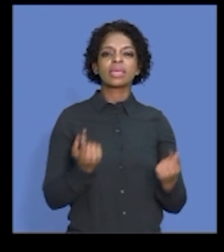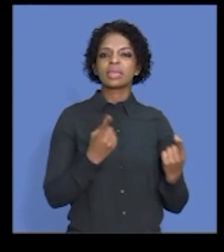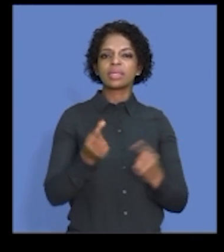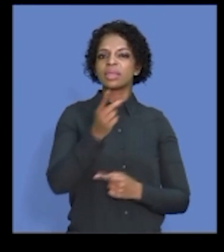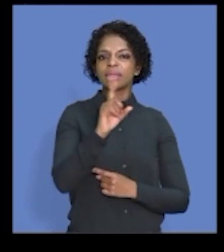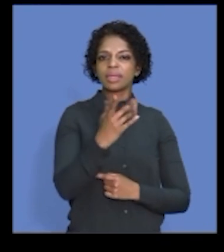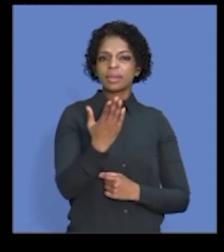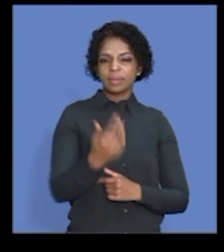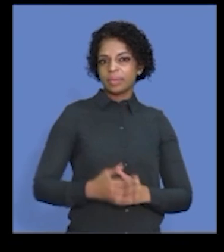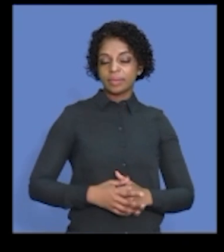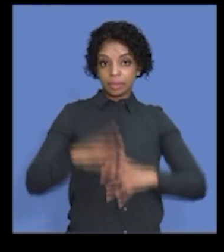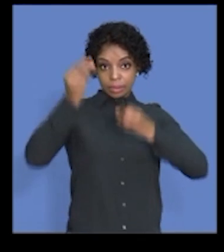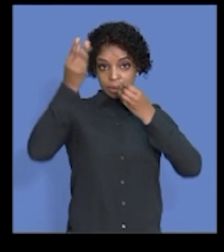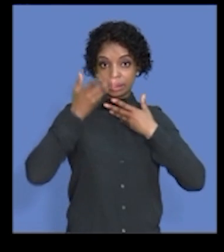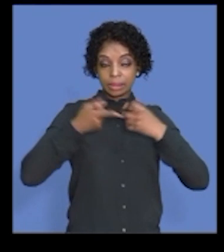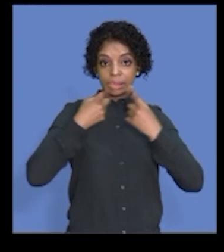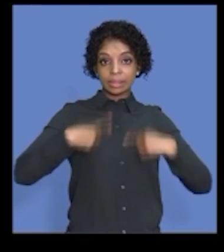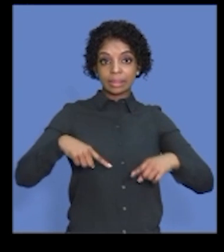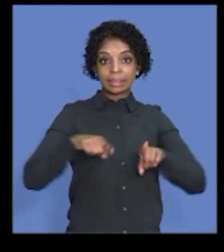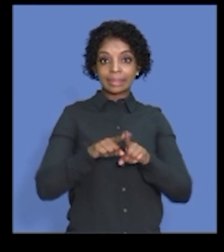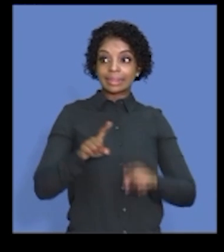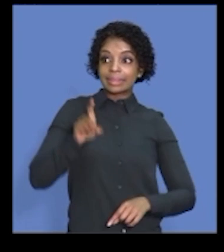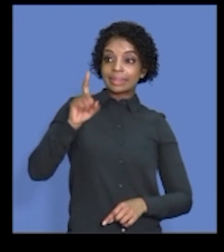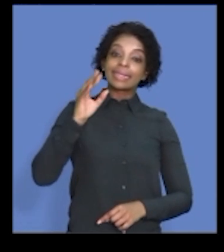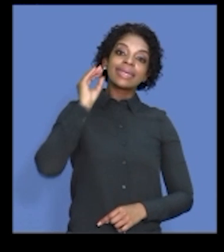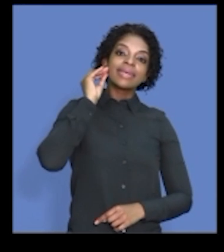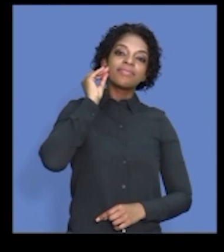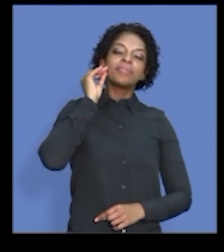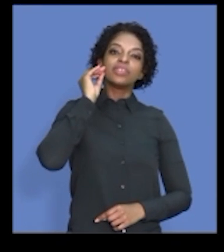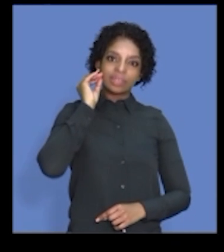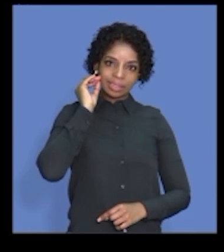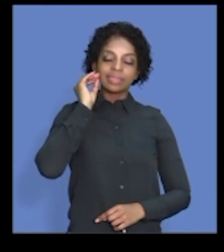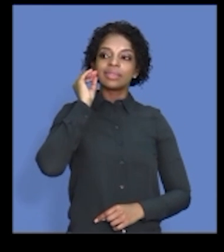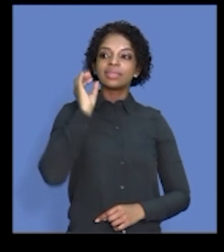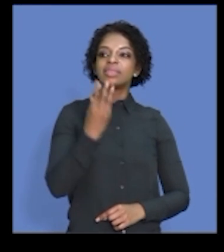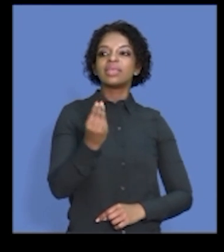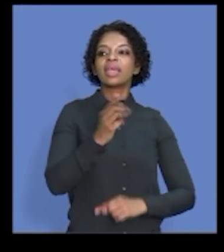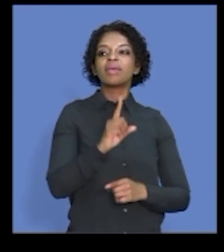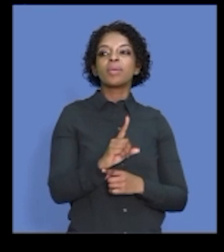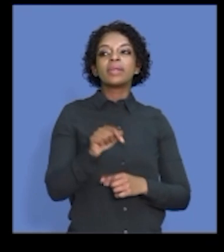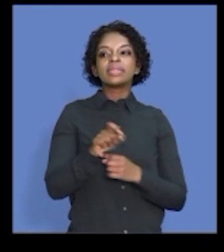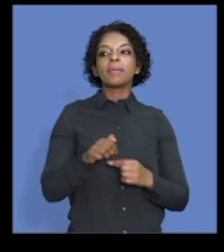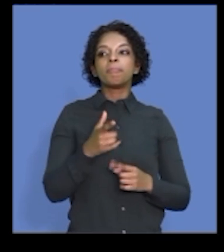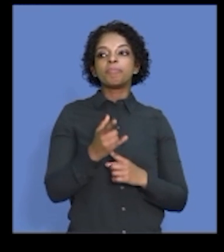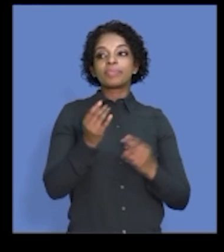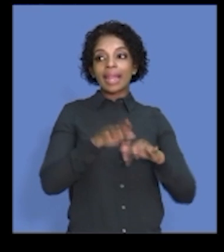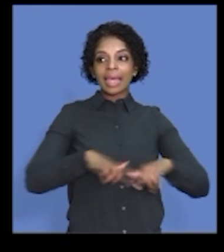told in the information provided to us that land and buildings to the value of